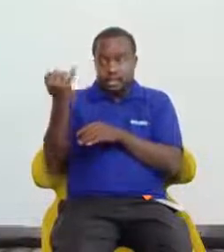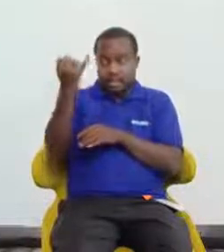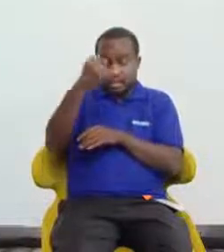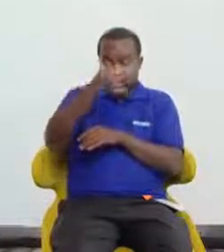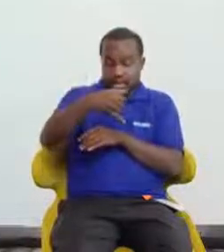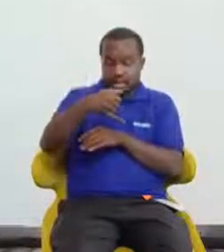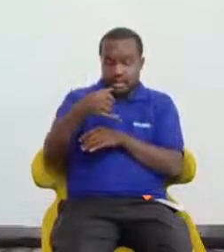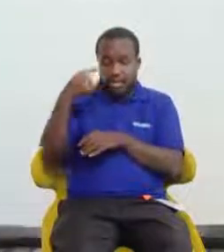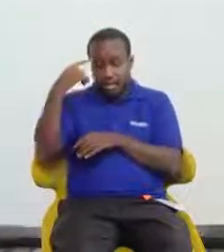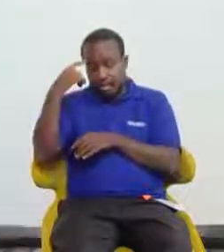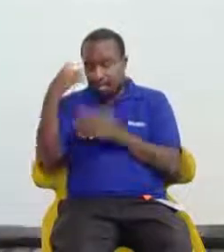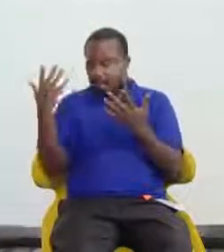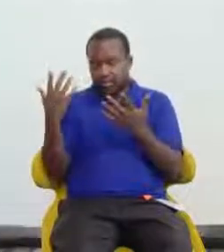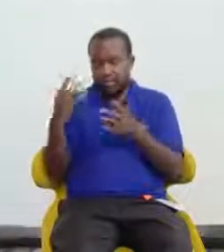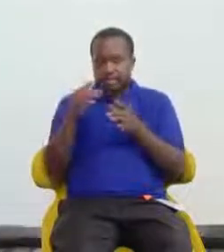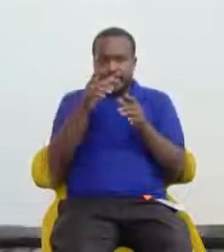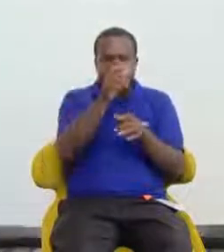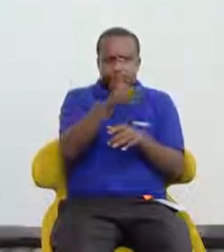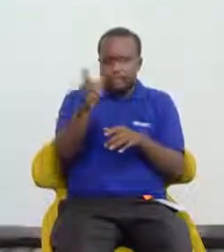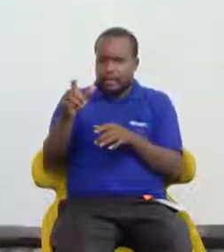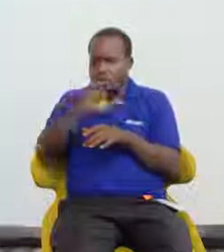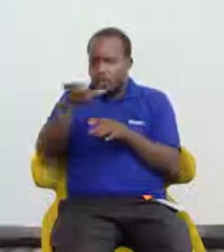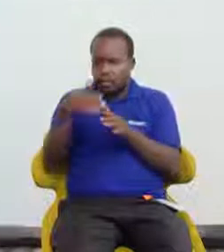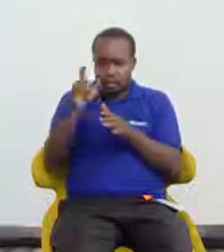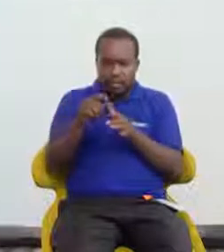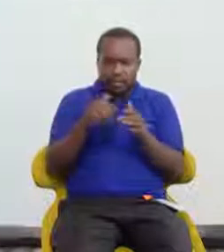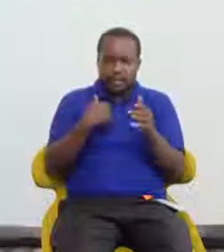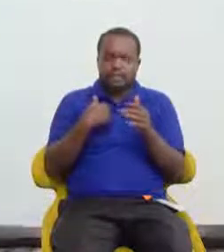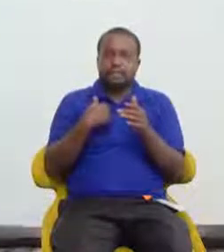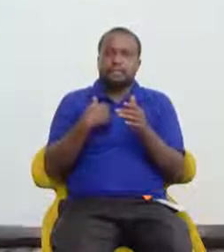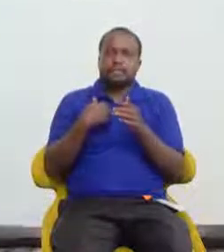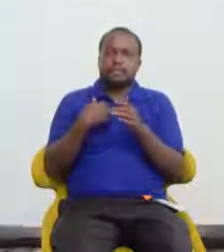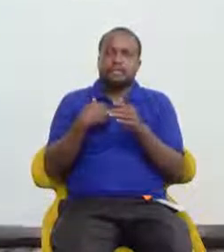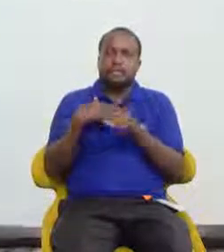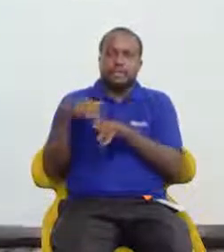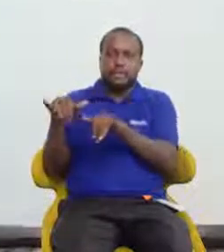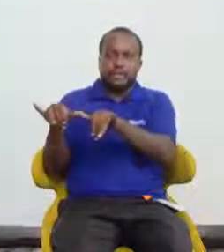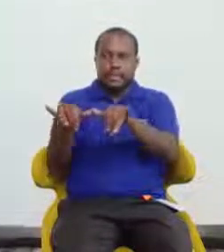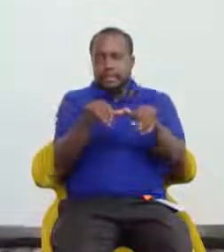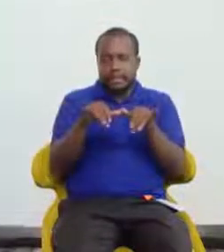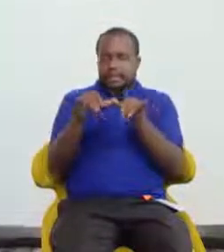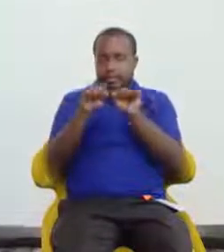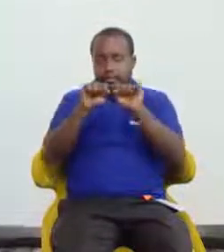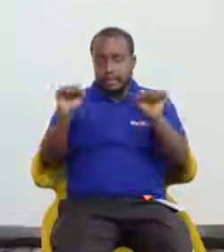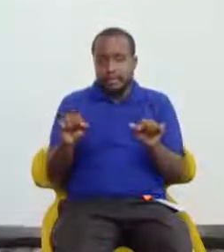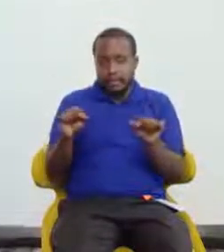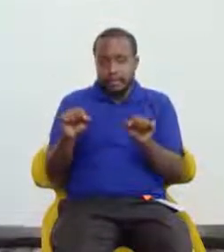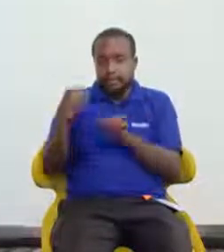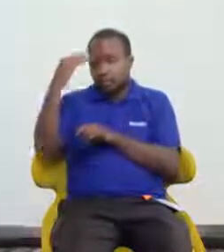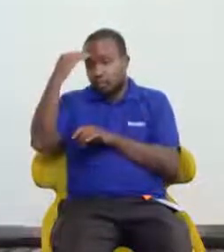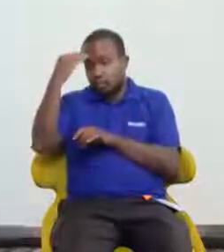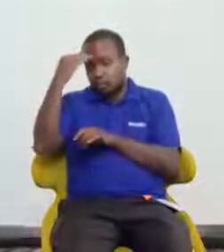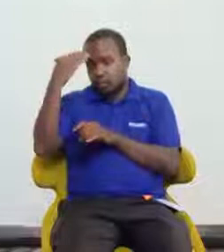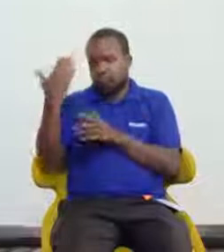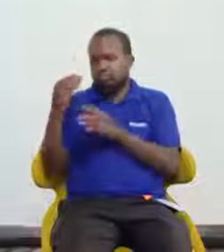is all about, this person has to go through the same kind of systems of the schooling. We get to know what